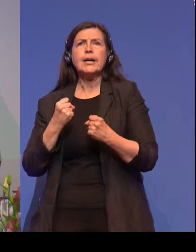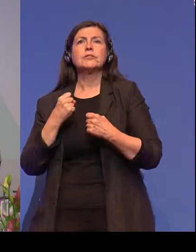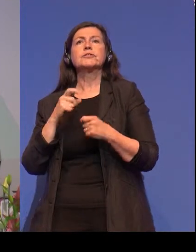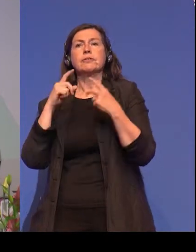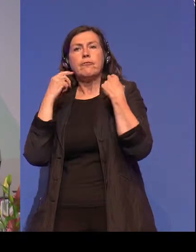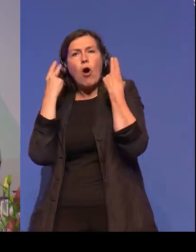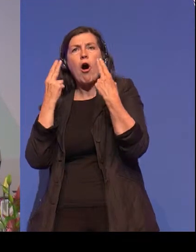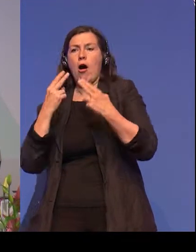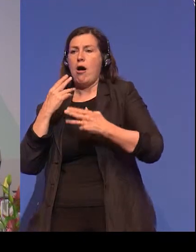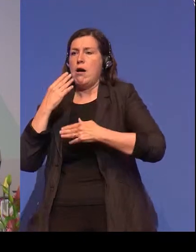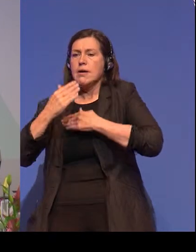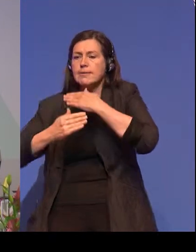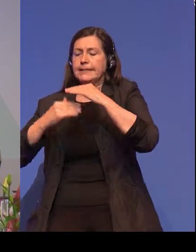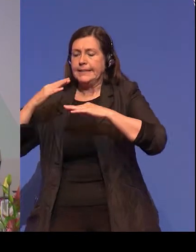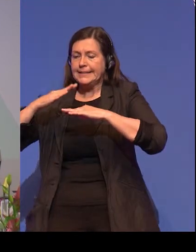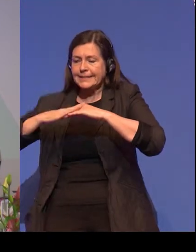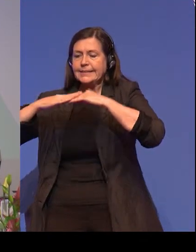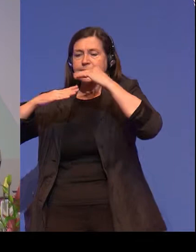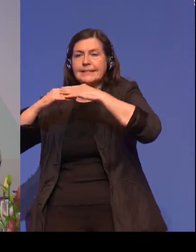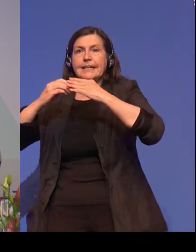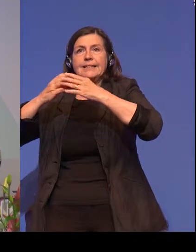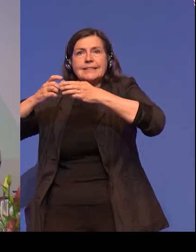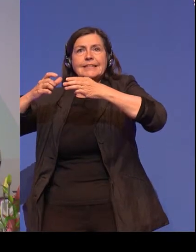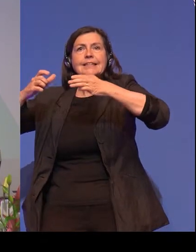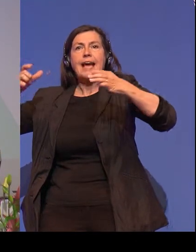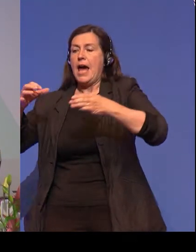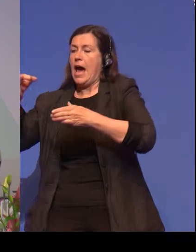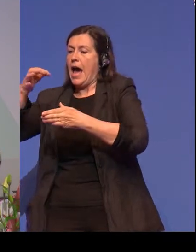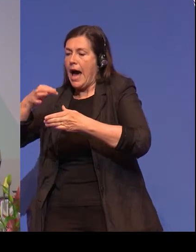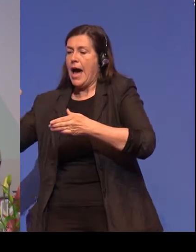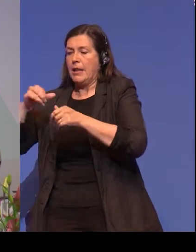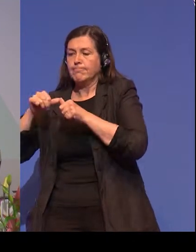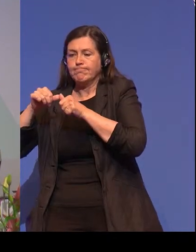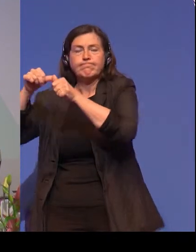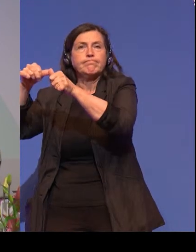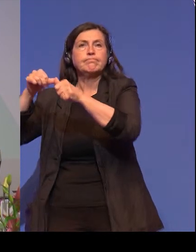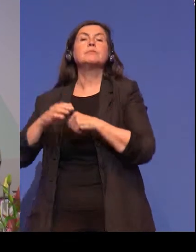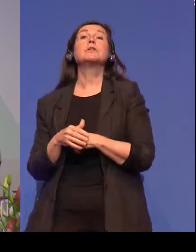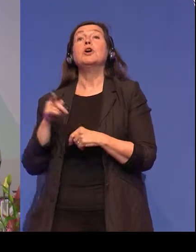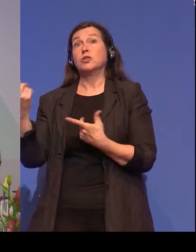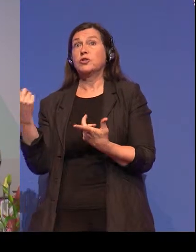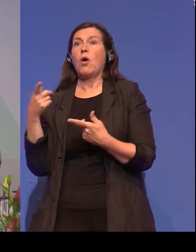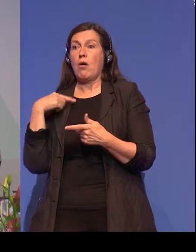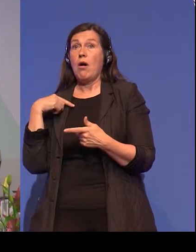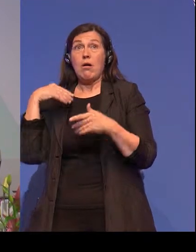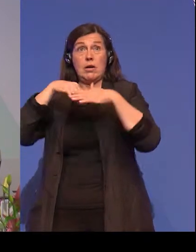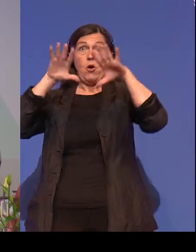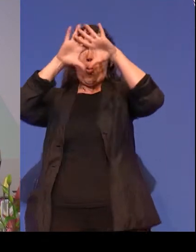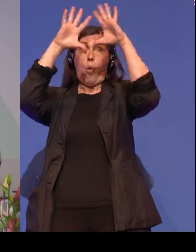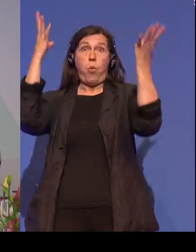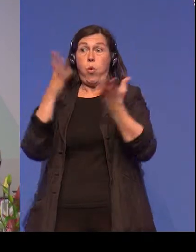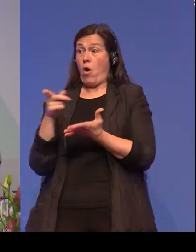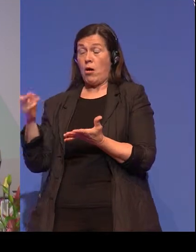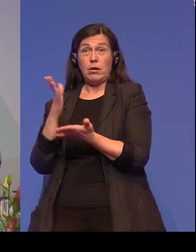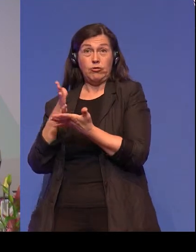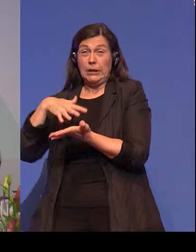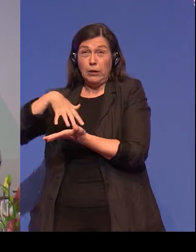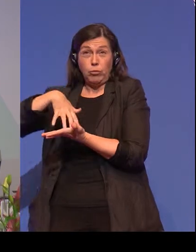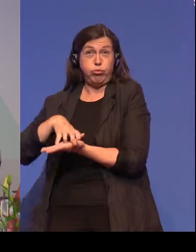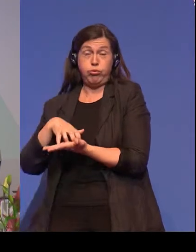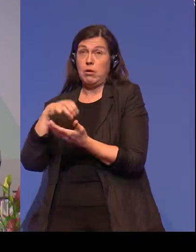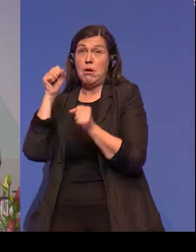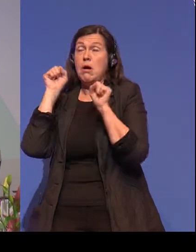States. Located in some of the most disaster-prone regions in the world, SIDS are among the most vulnerable to